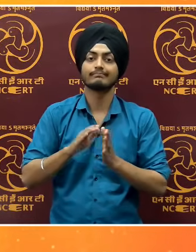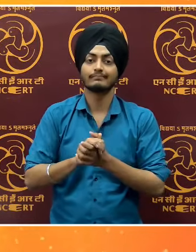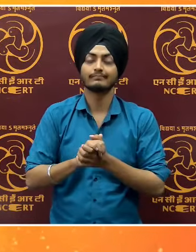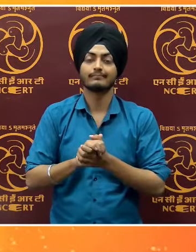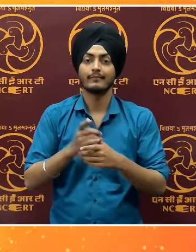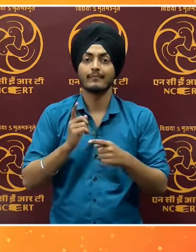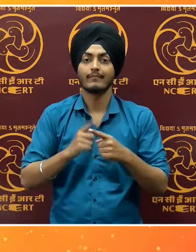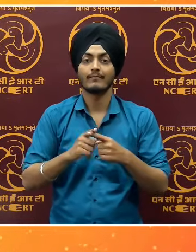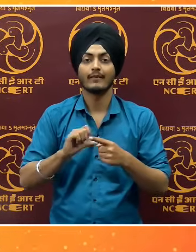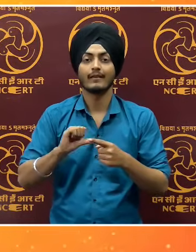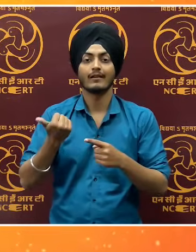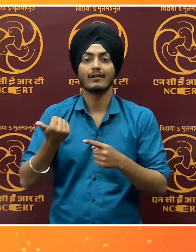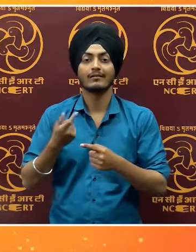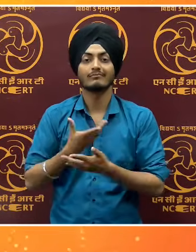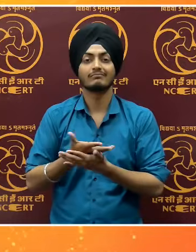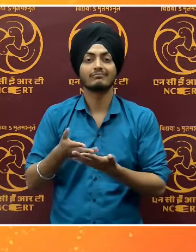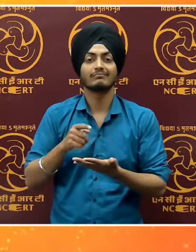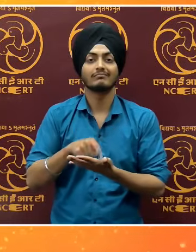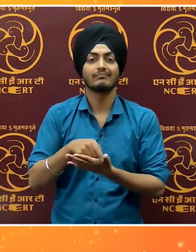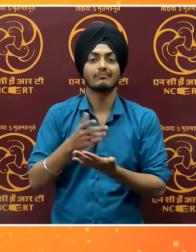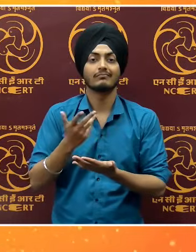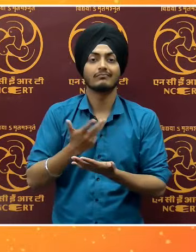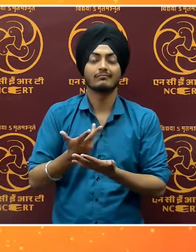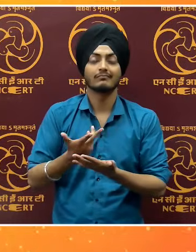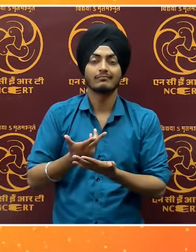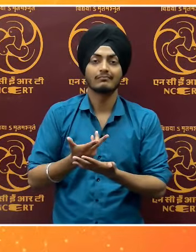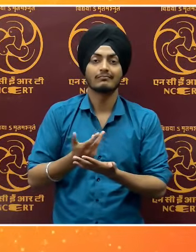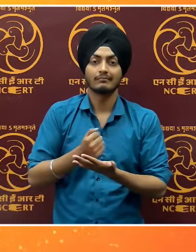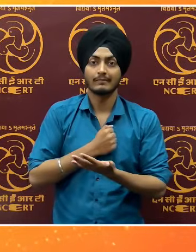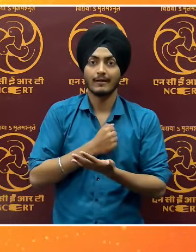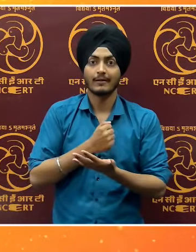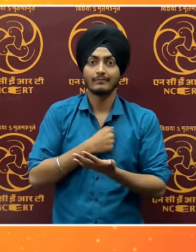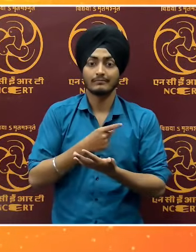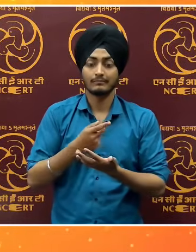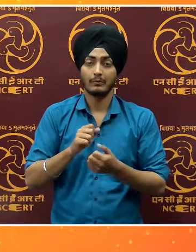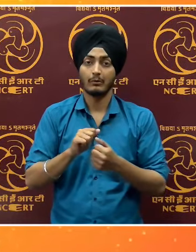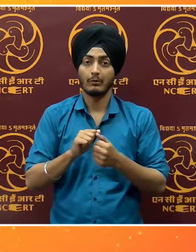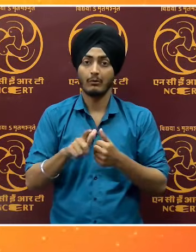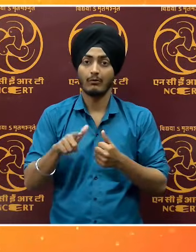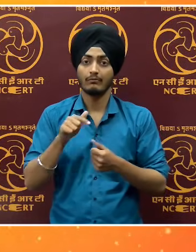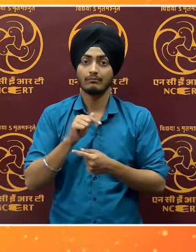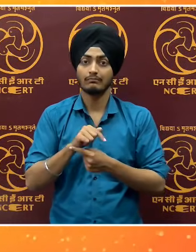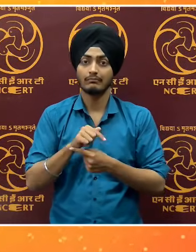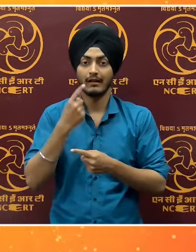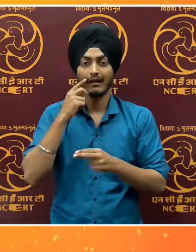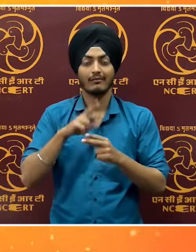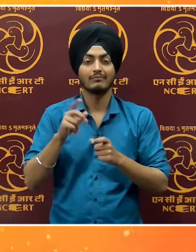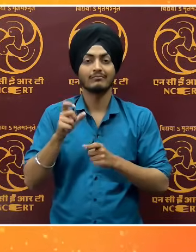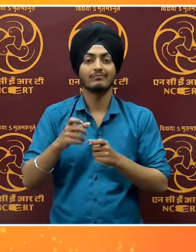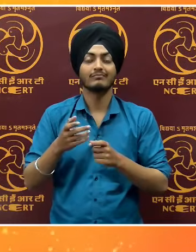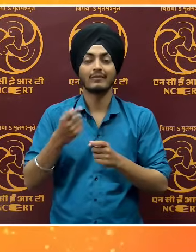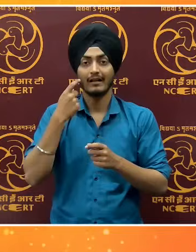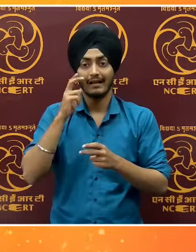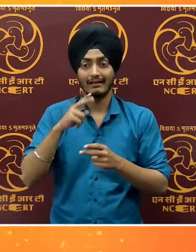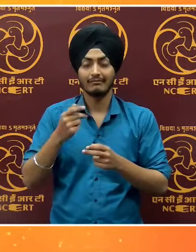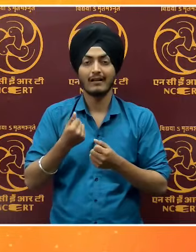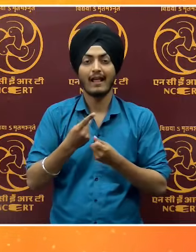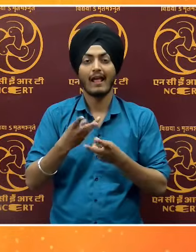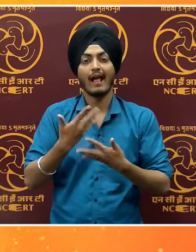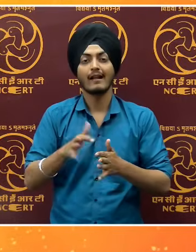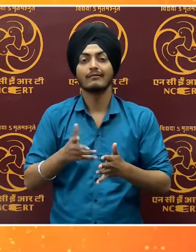And another thing is, if any one of the network is, if any one of the resistance is switched